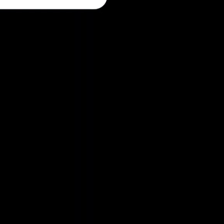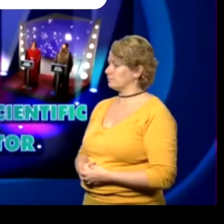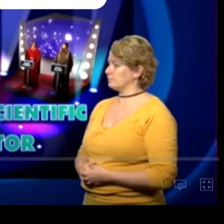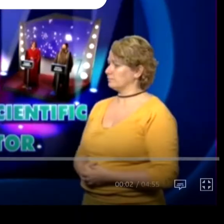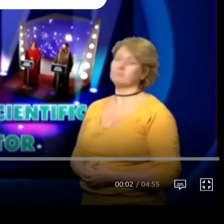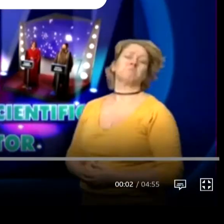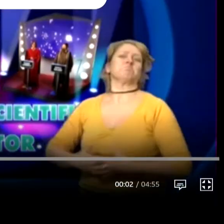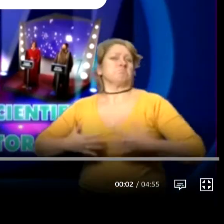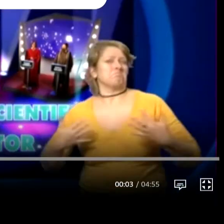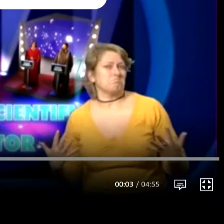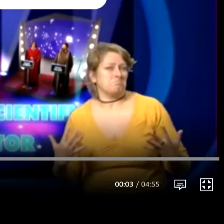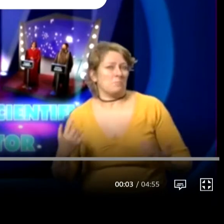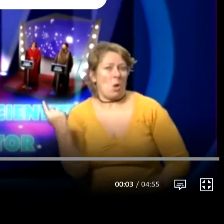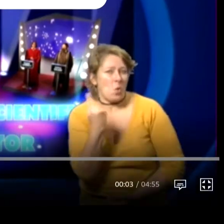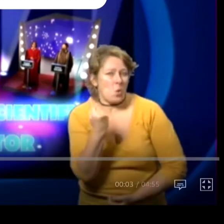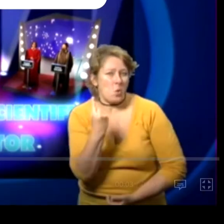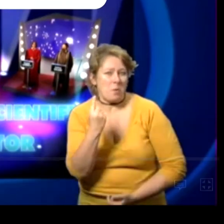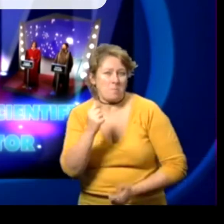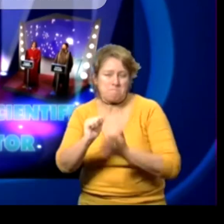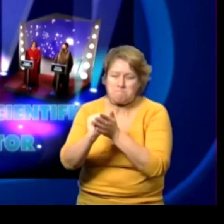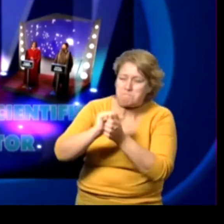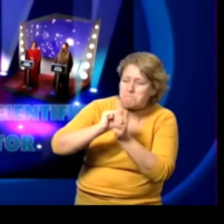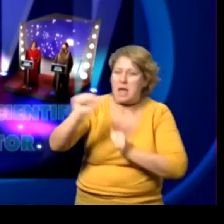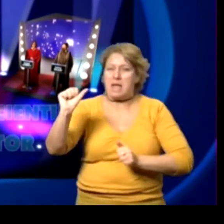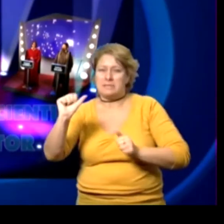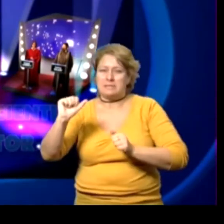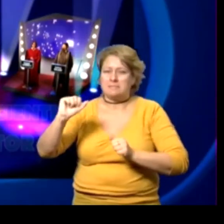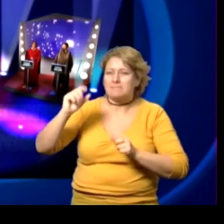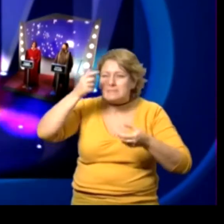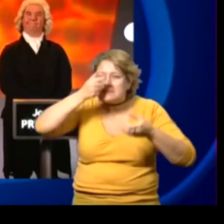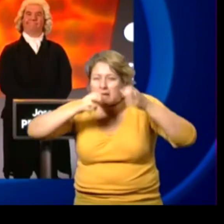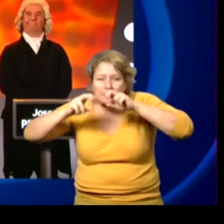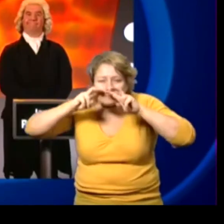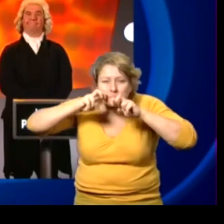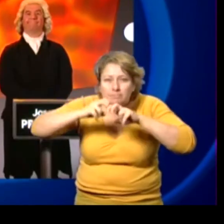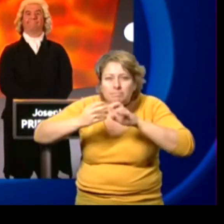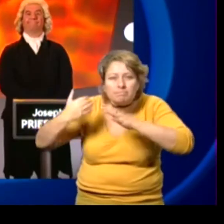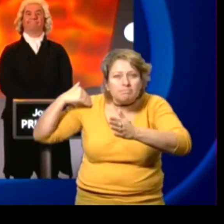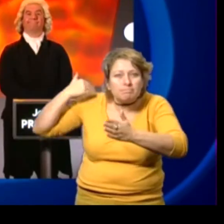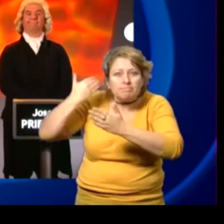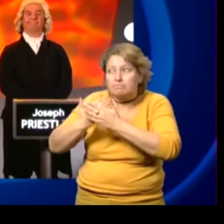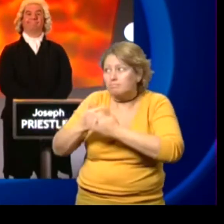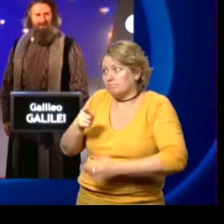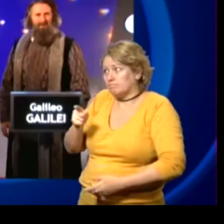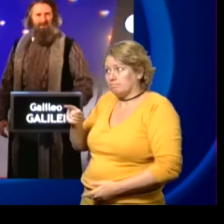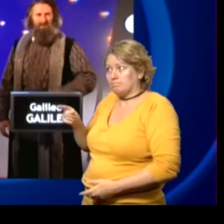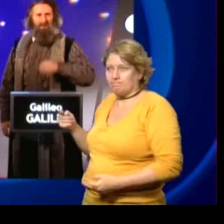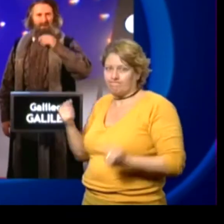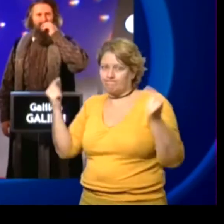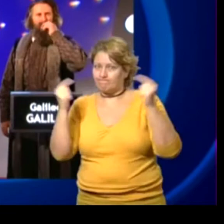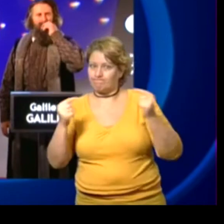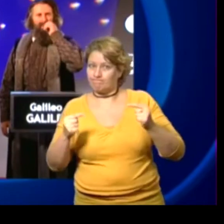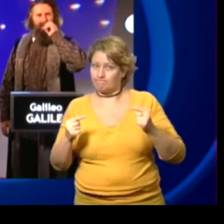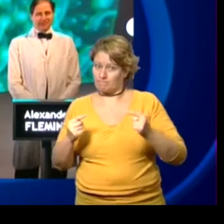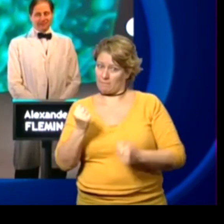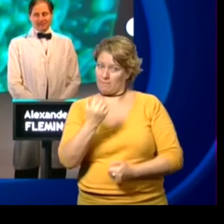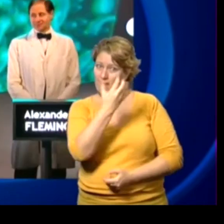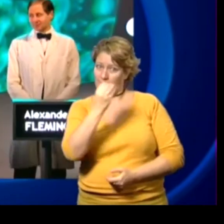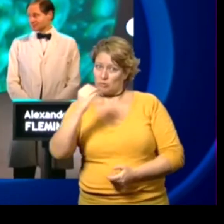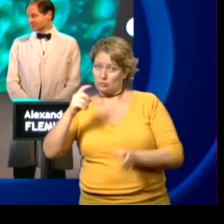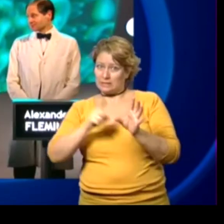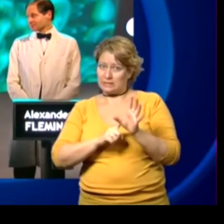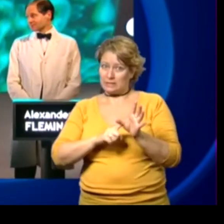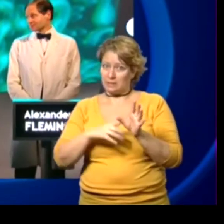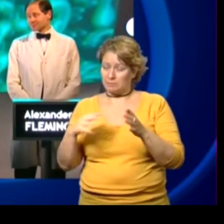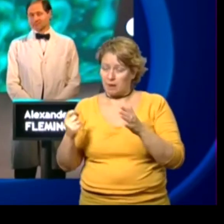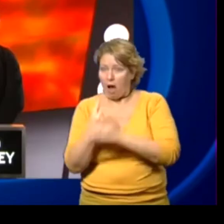Who is the greatest scientific investigator of all time? Our contestants span 500 years of groundbreaking